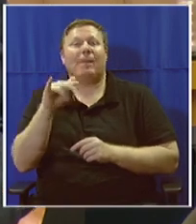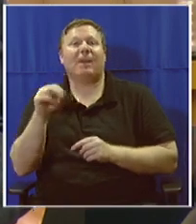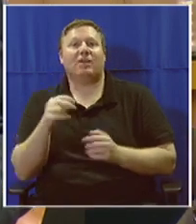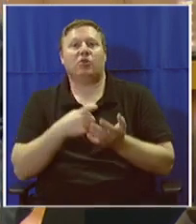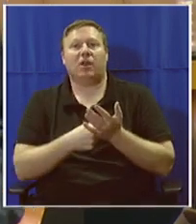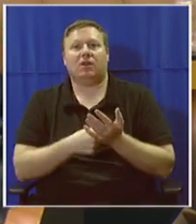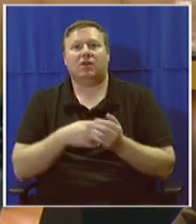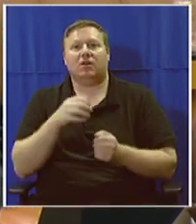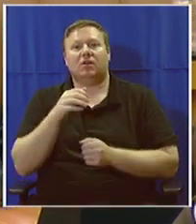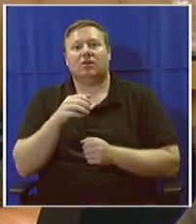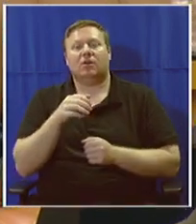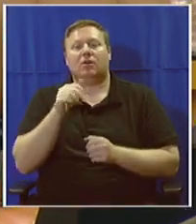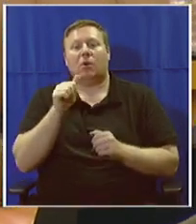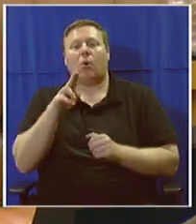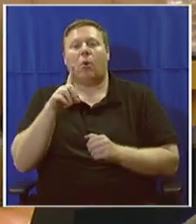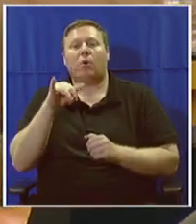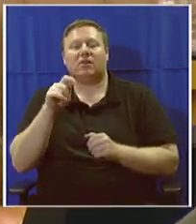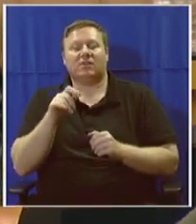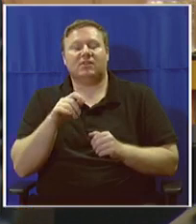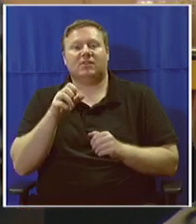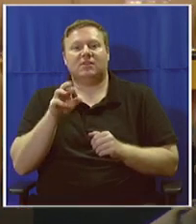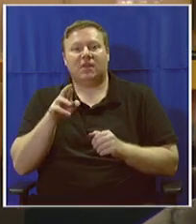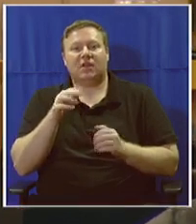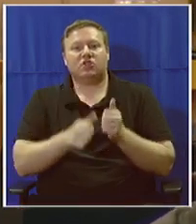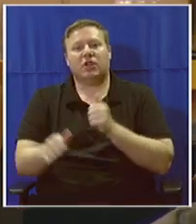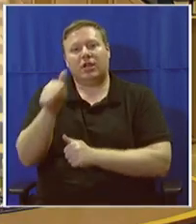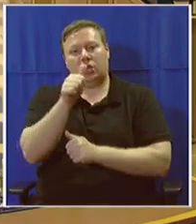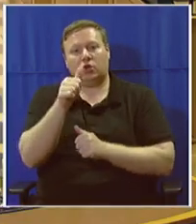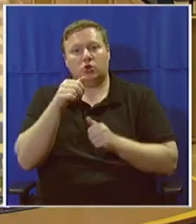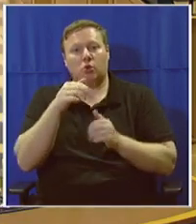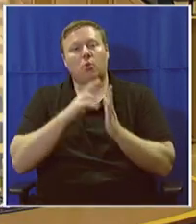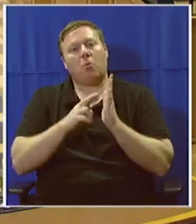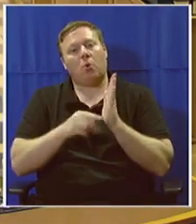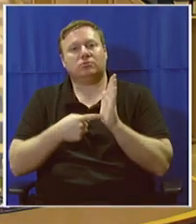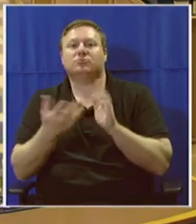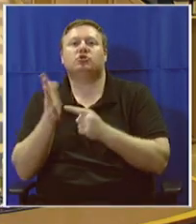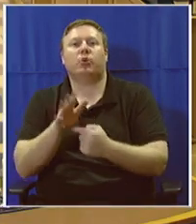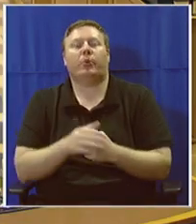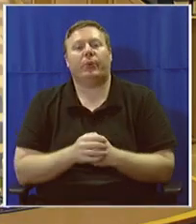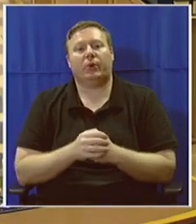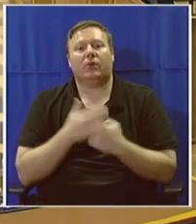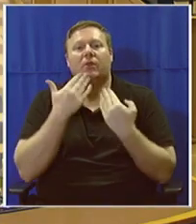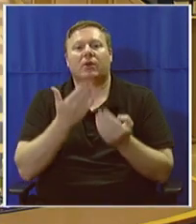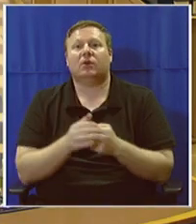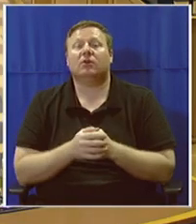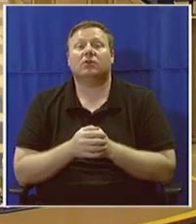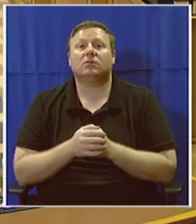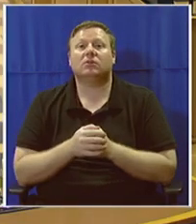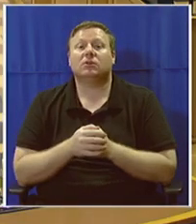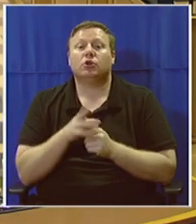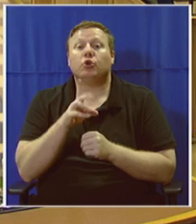his recently released report. Thank you, UDM. Not here, ATM.